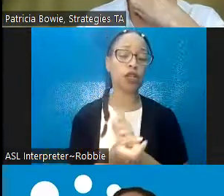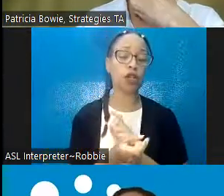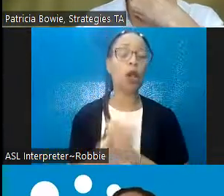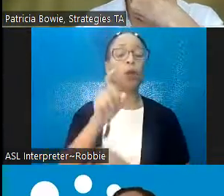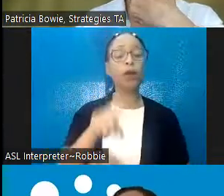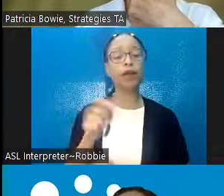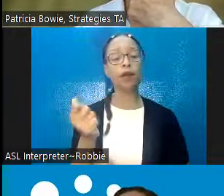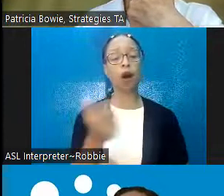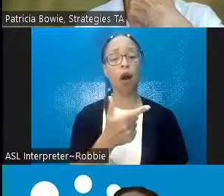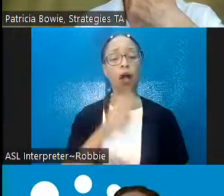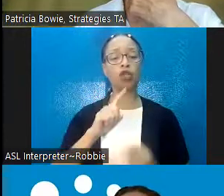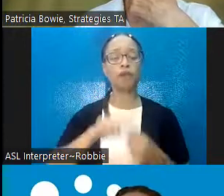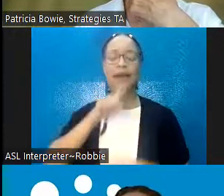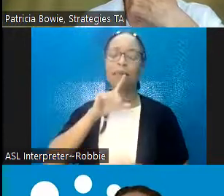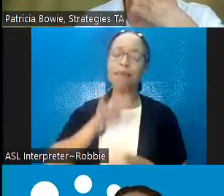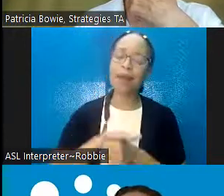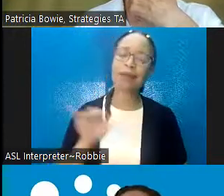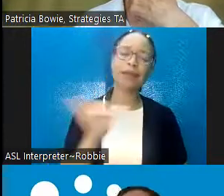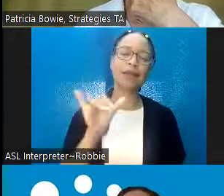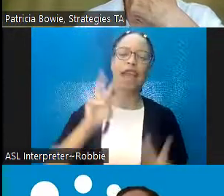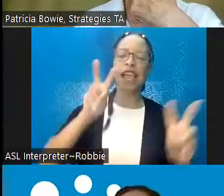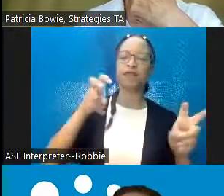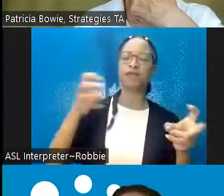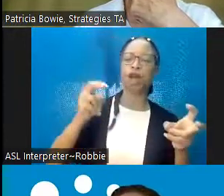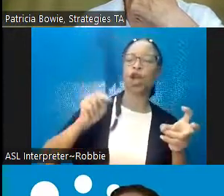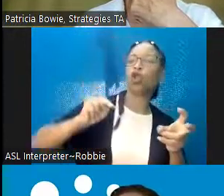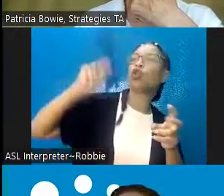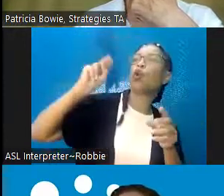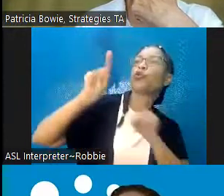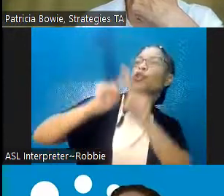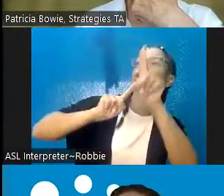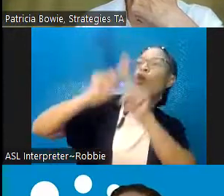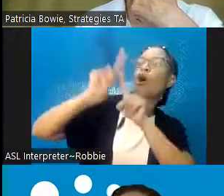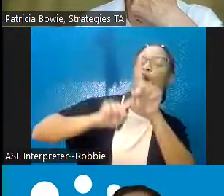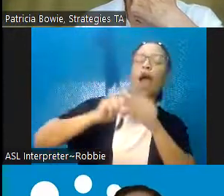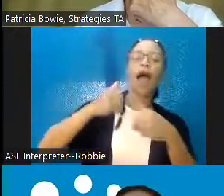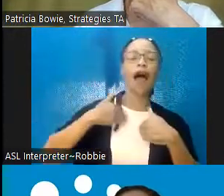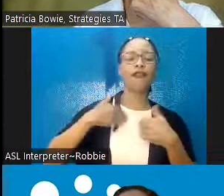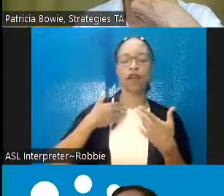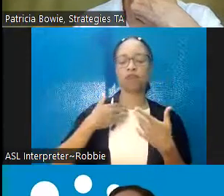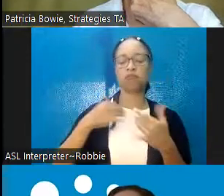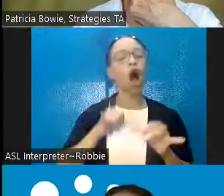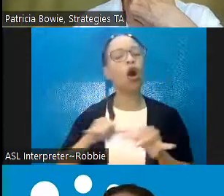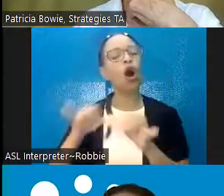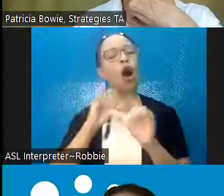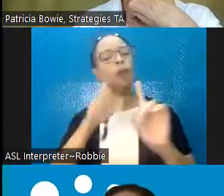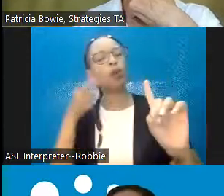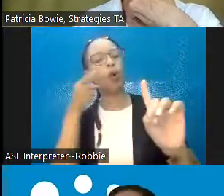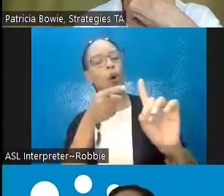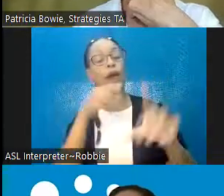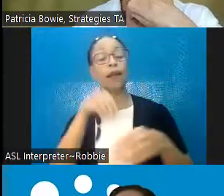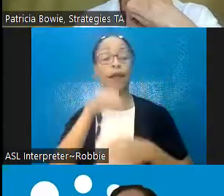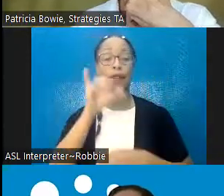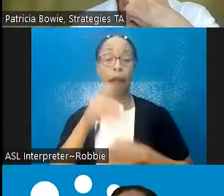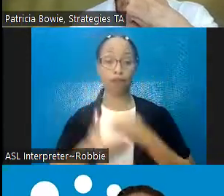be, committed to the same North Star, to go through that process of having a common aim. And within that process,